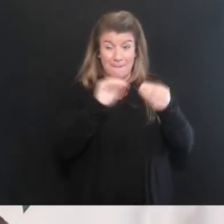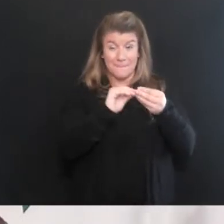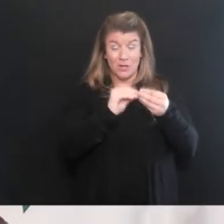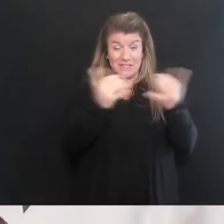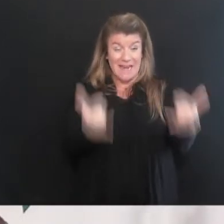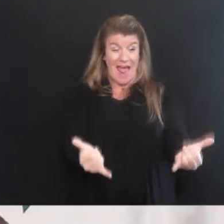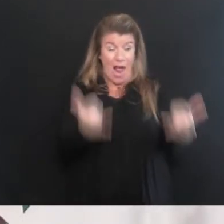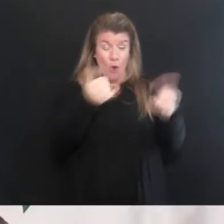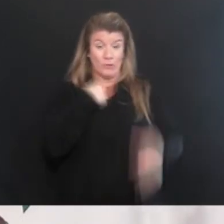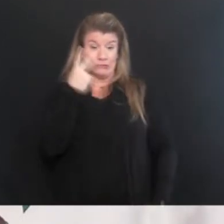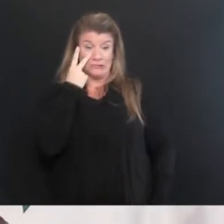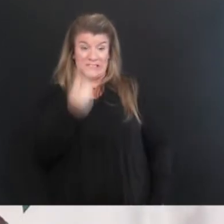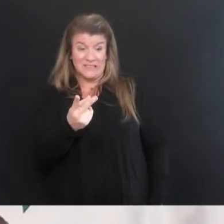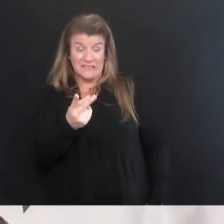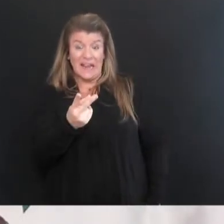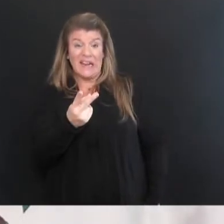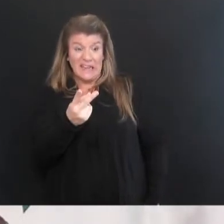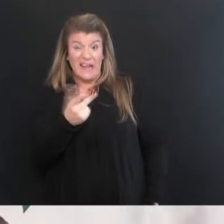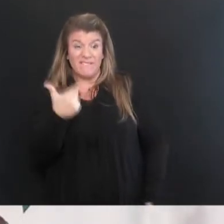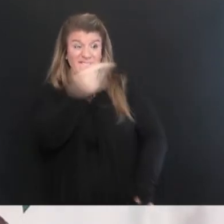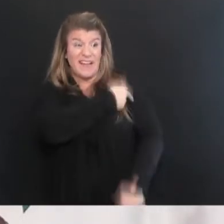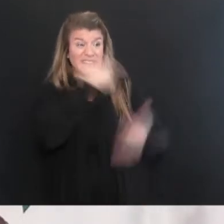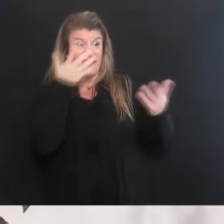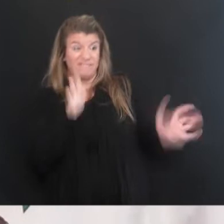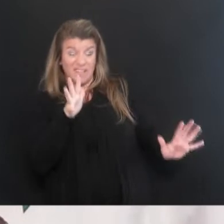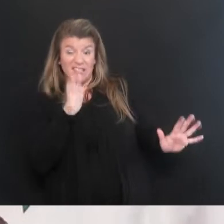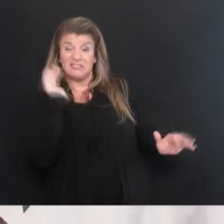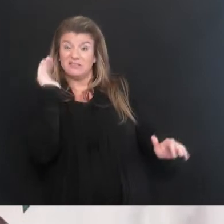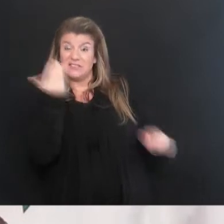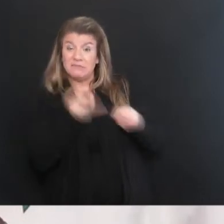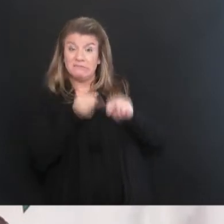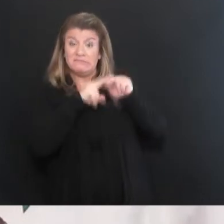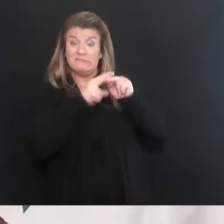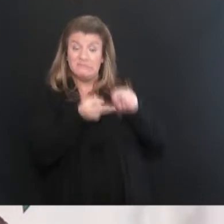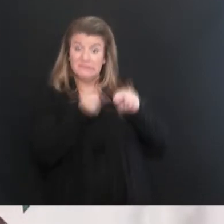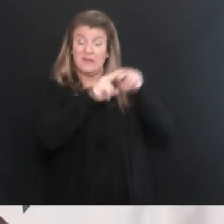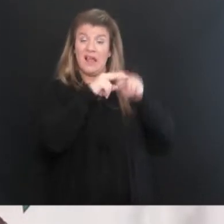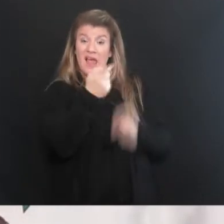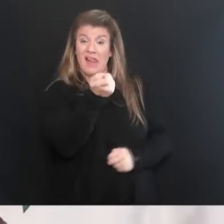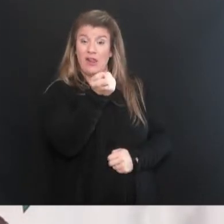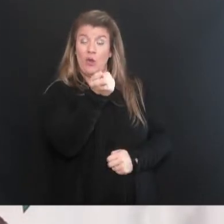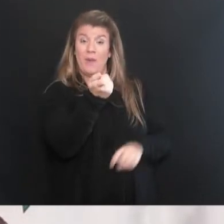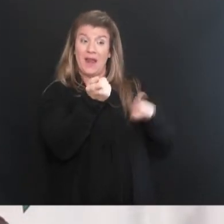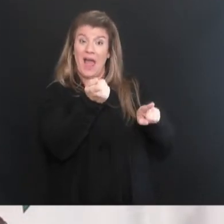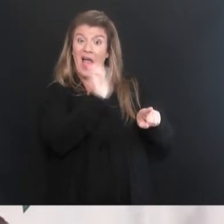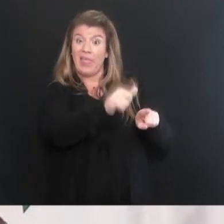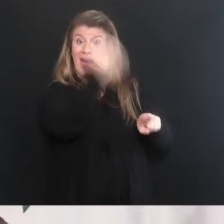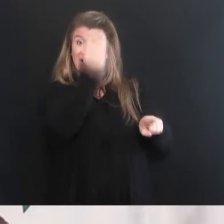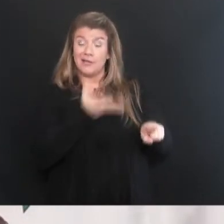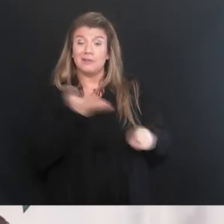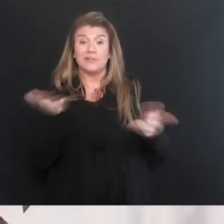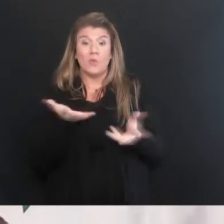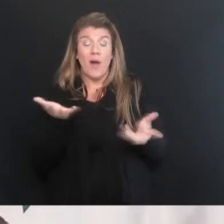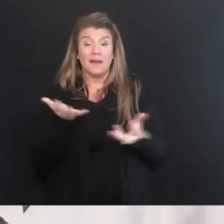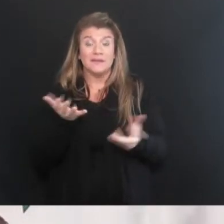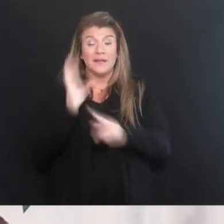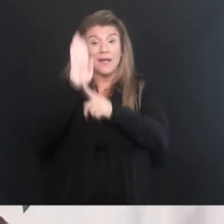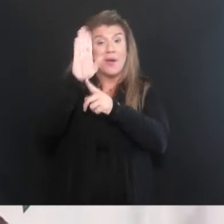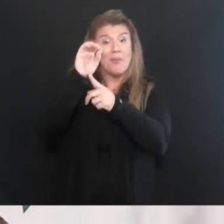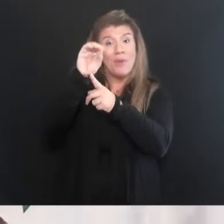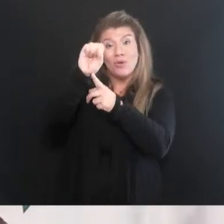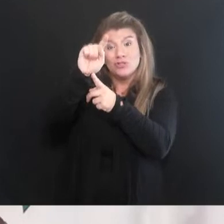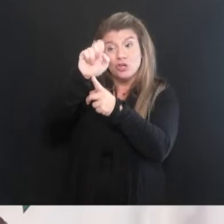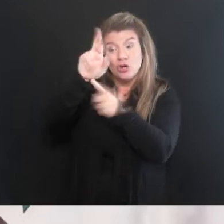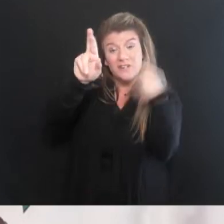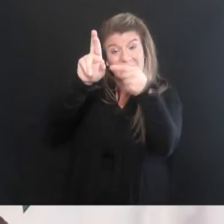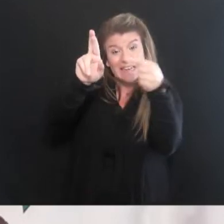are vaccinated continues to creep up just a little bit. And what does it tell us? It tells us that the boosters, we've got to